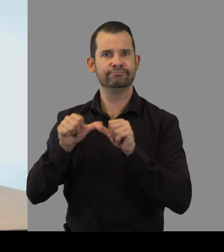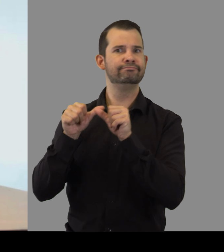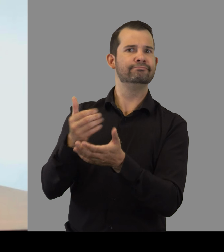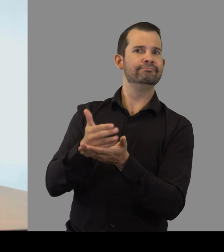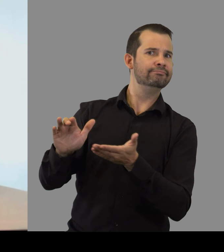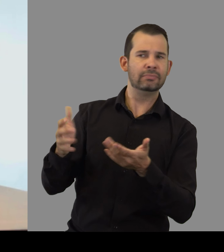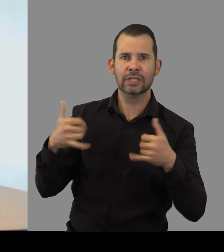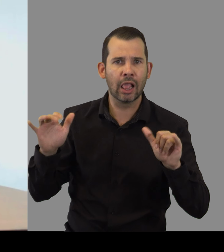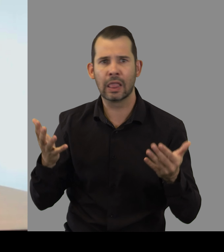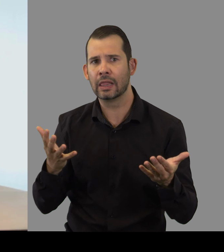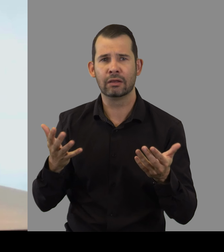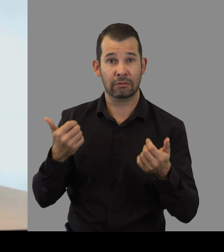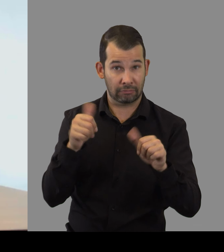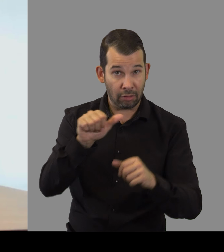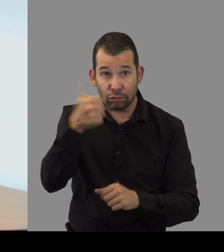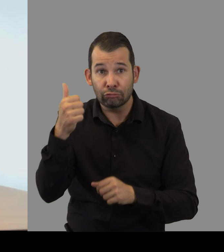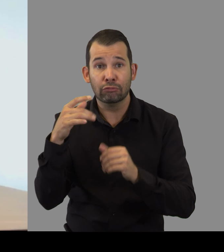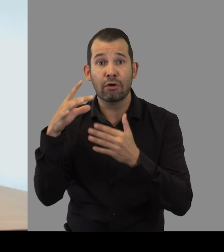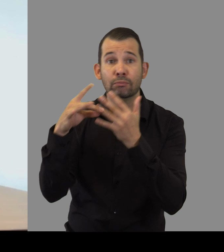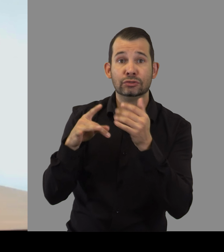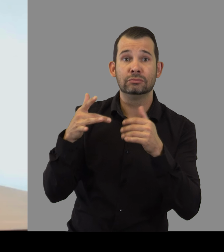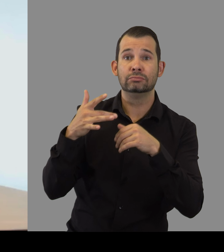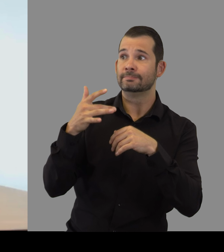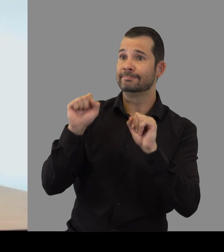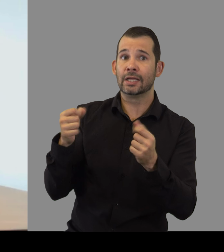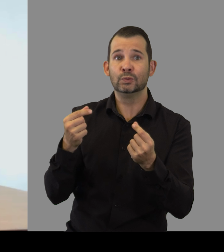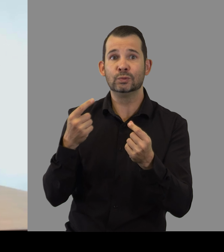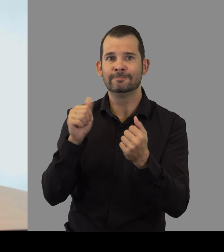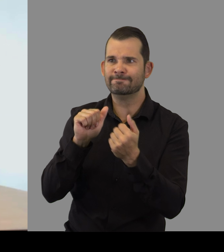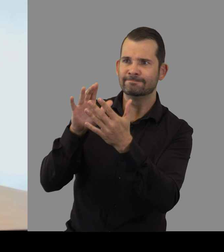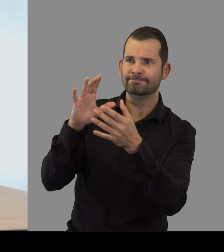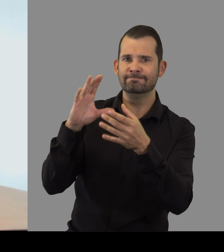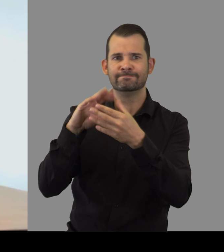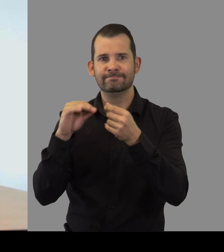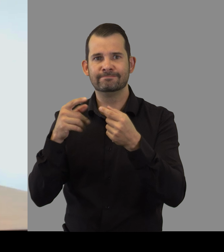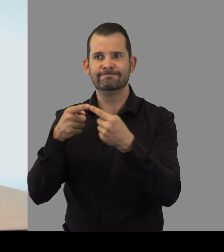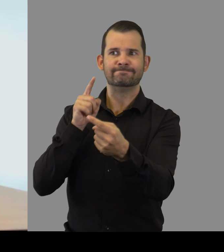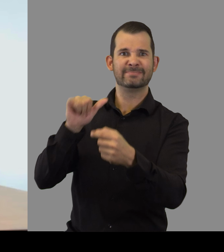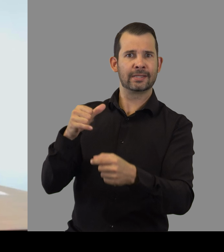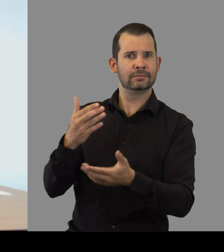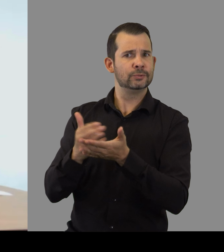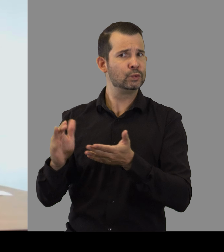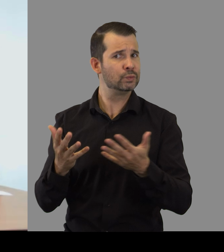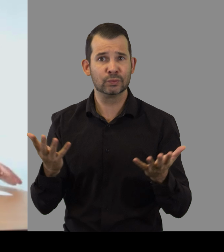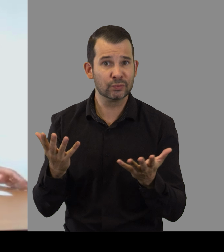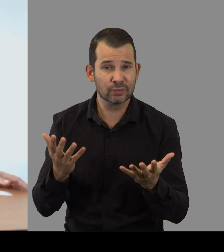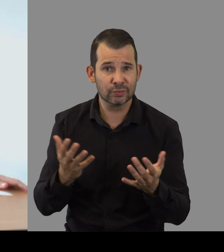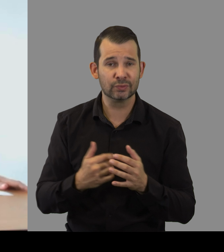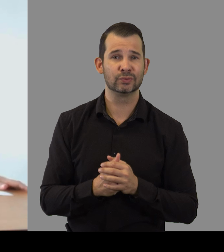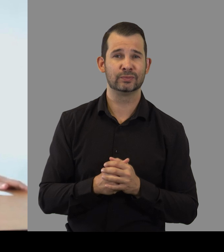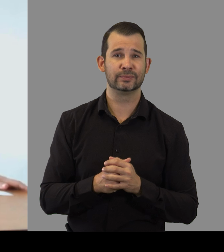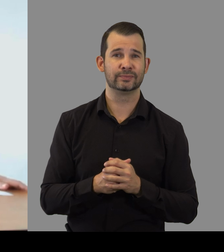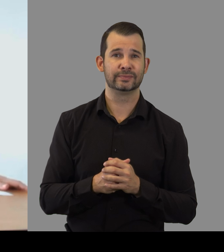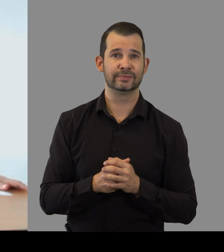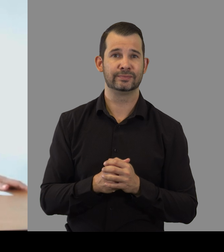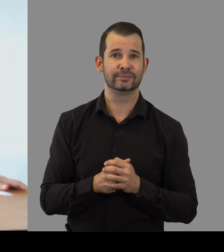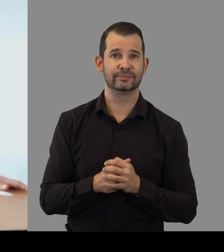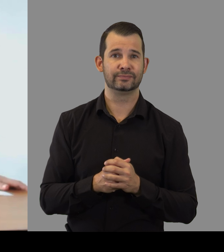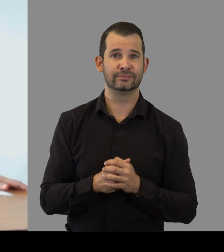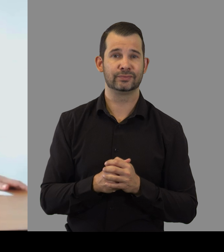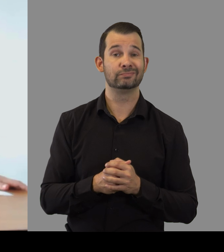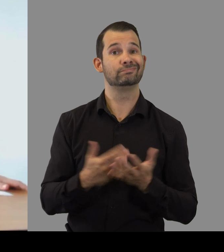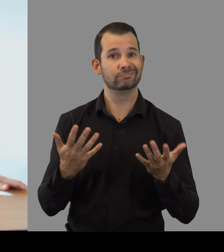the decision to exclude a student, are there any other options available to address the